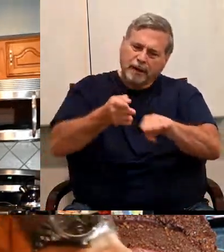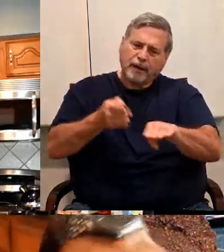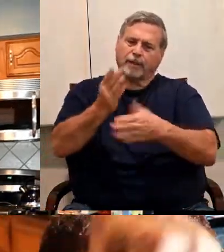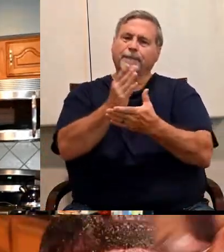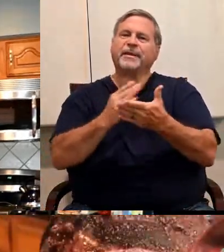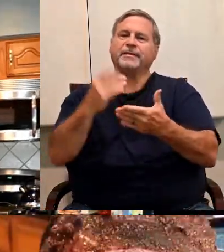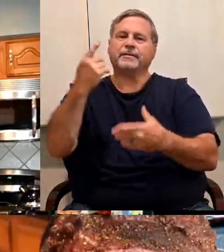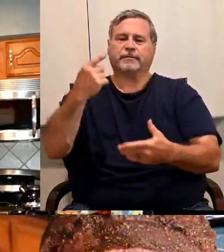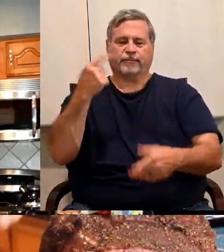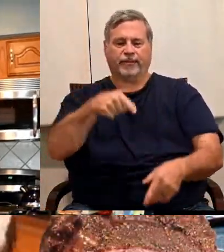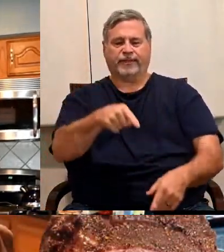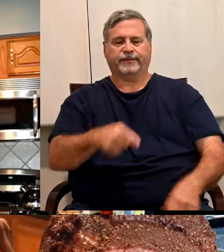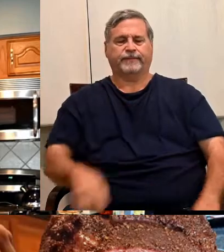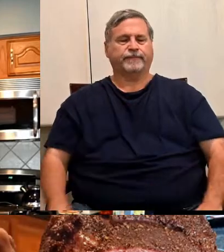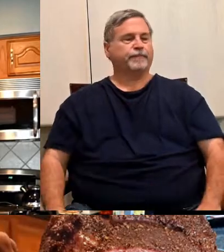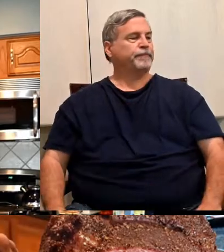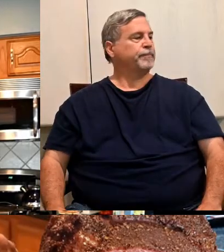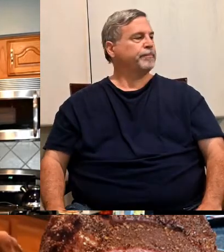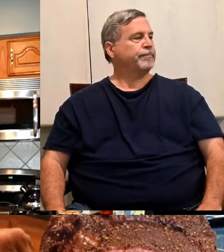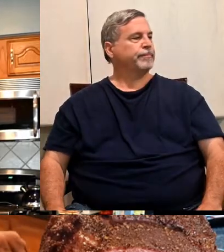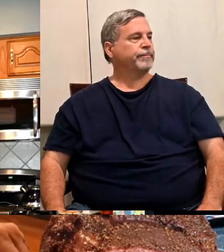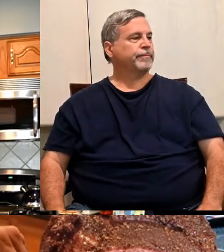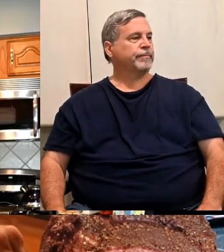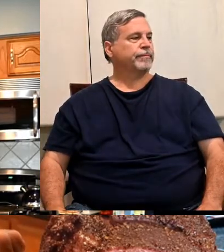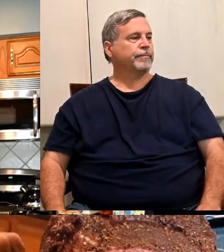Let's take a little piece off of this.